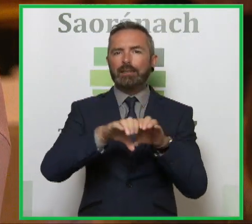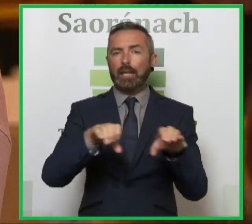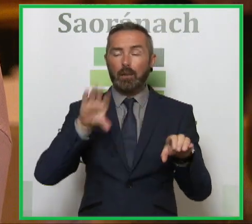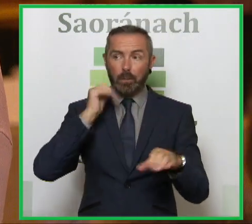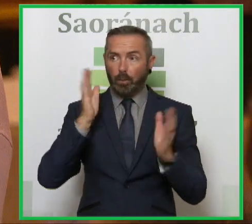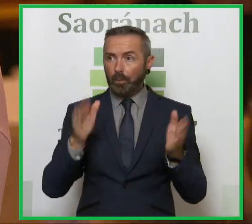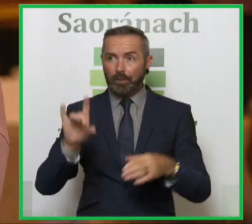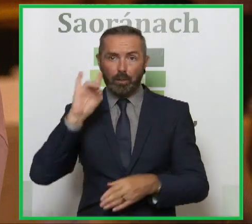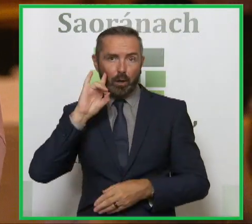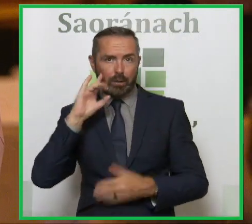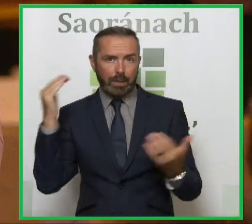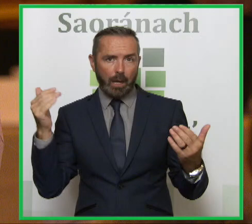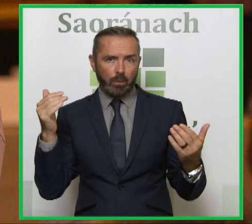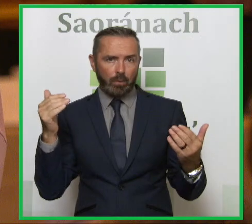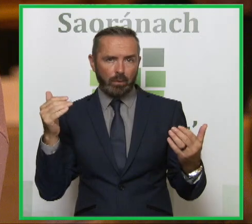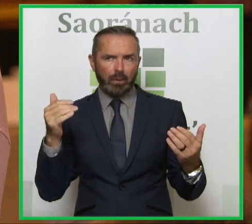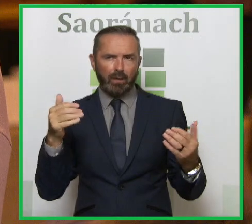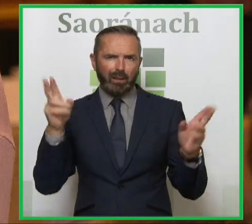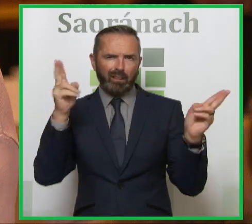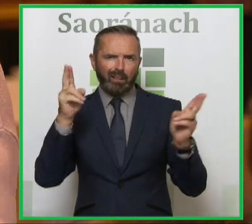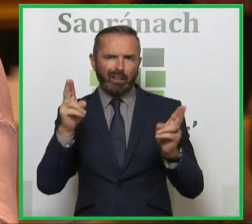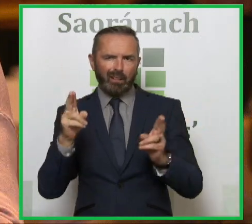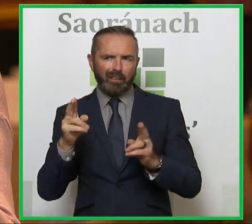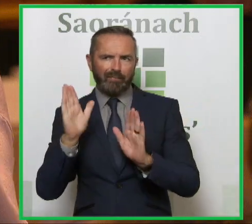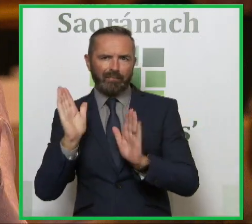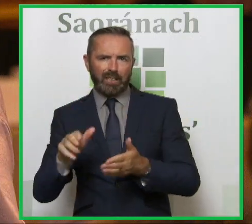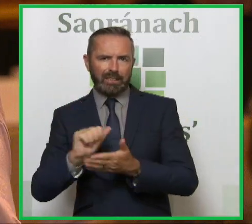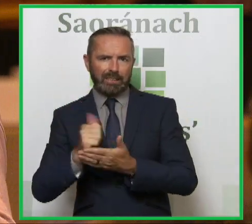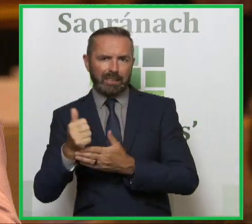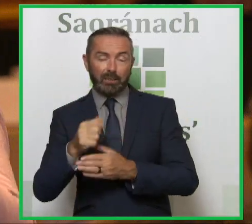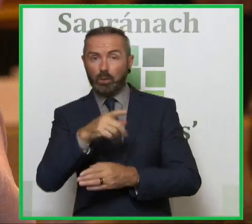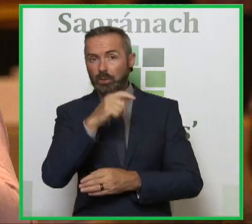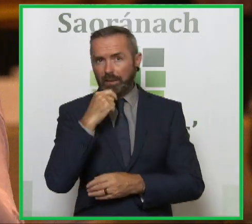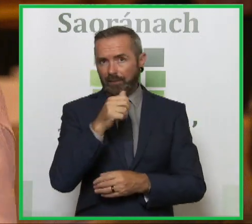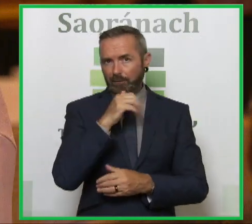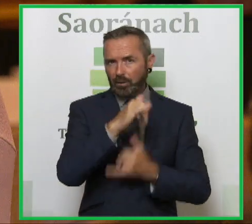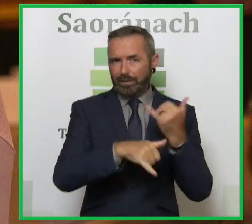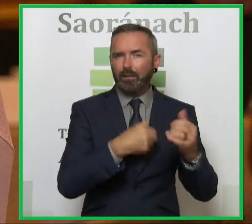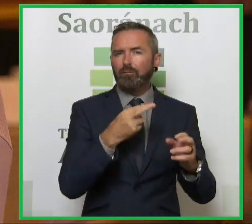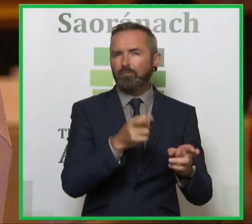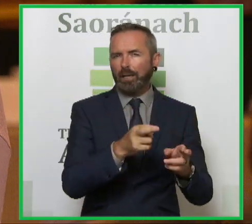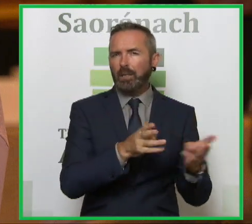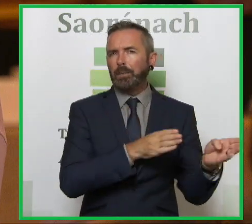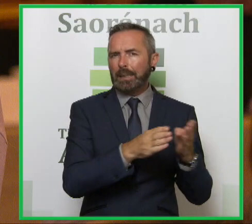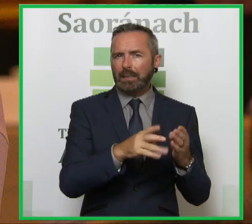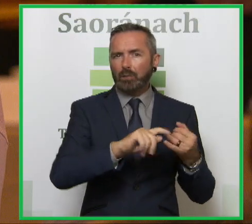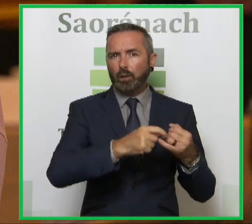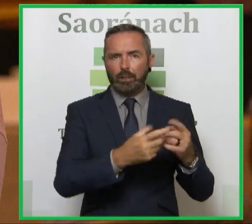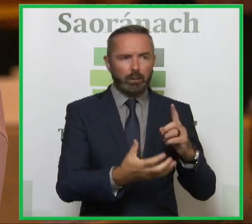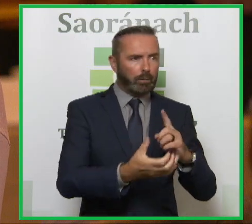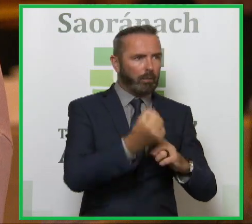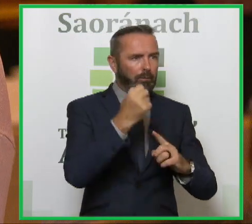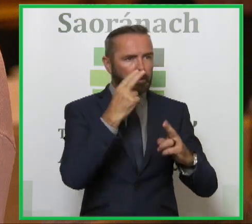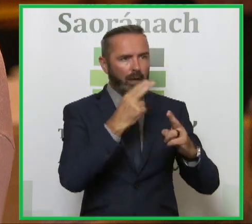that it is getting down to a younger age group. I know you said first year you're getting to, you're just getting your head around being in secondary